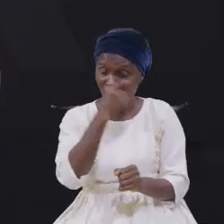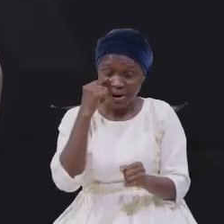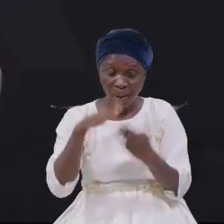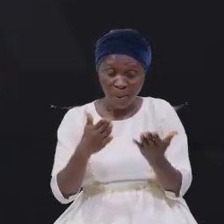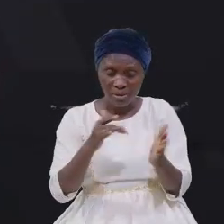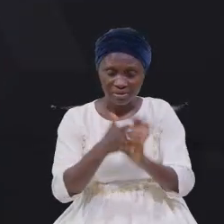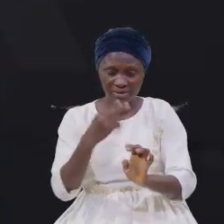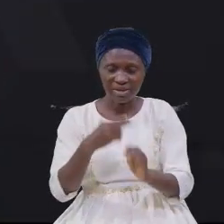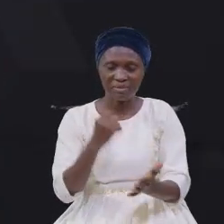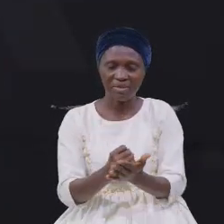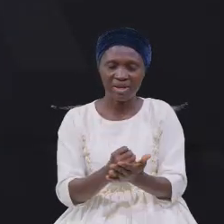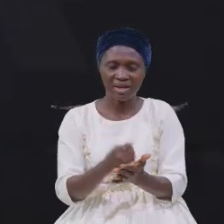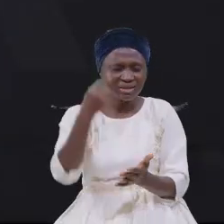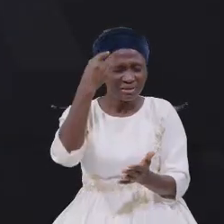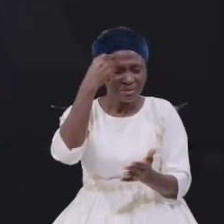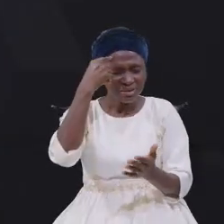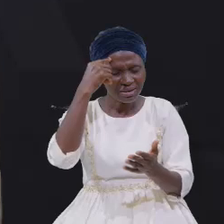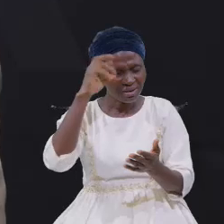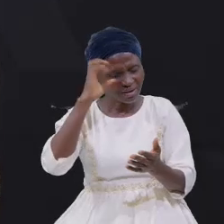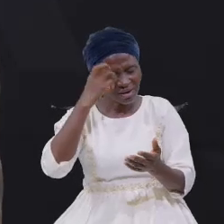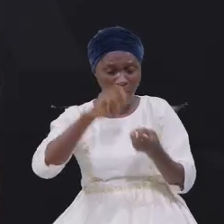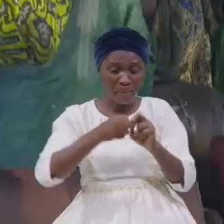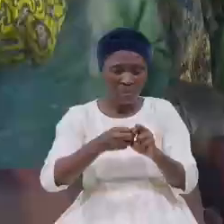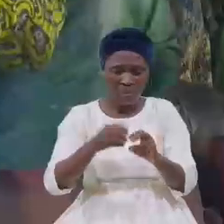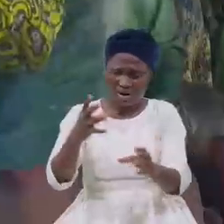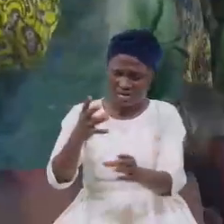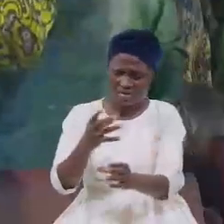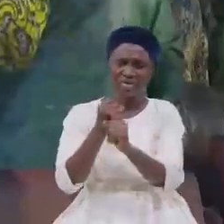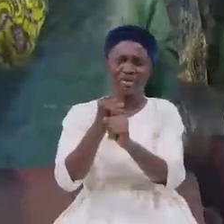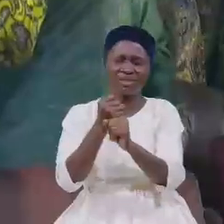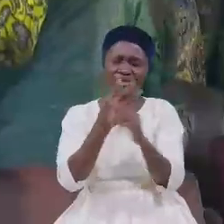Brain problem, receive the solution.